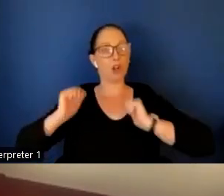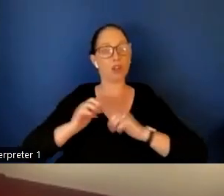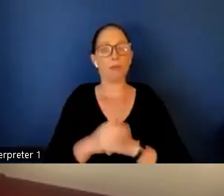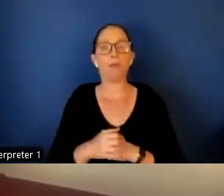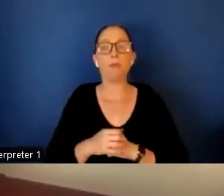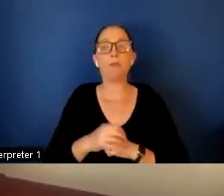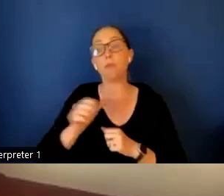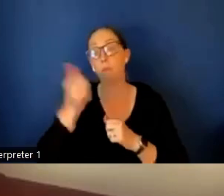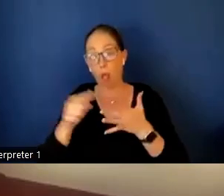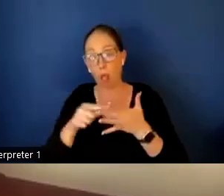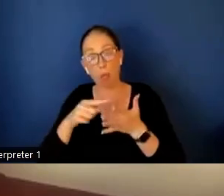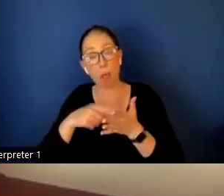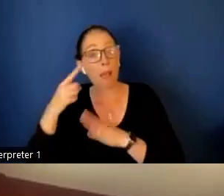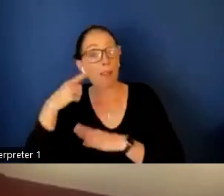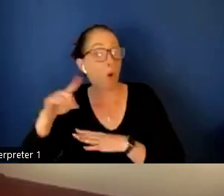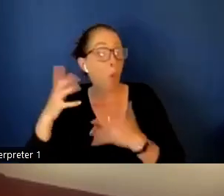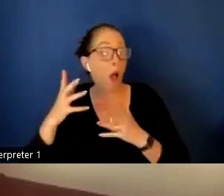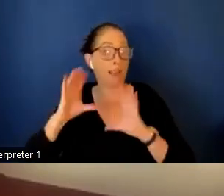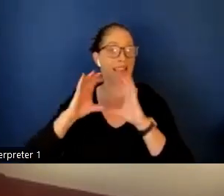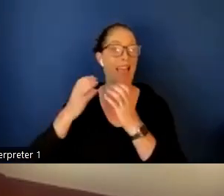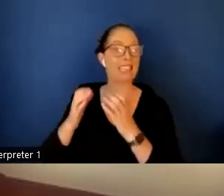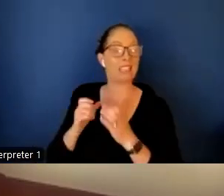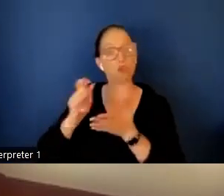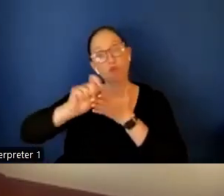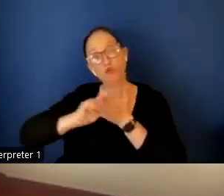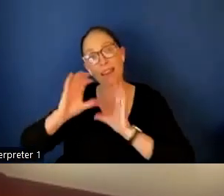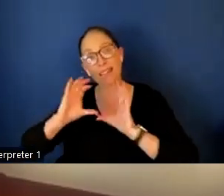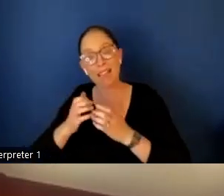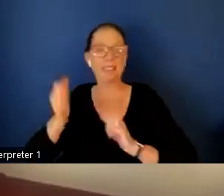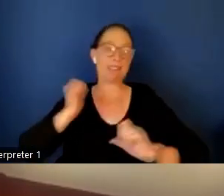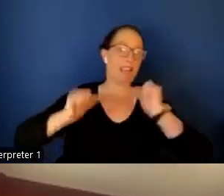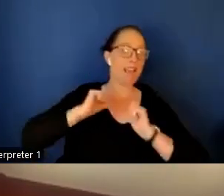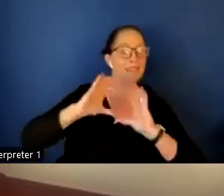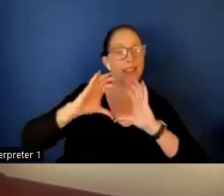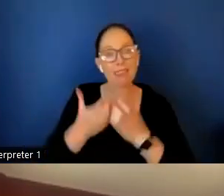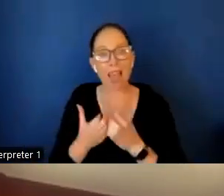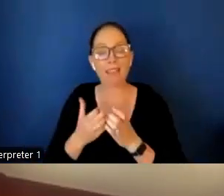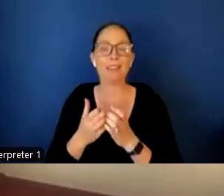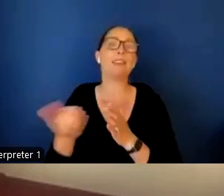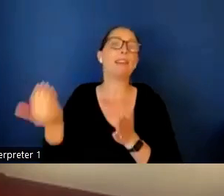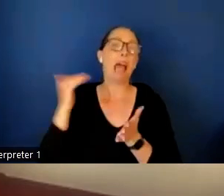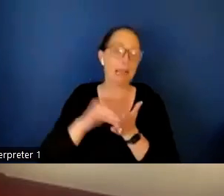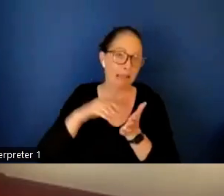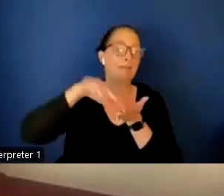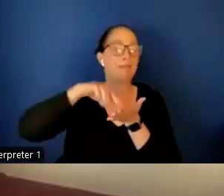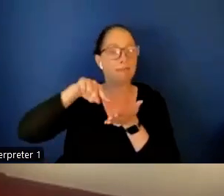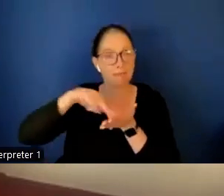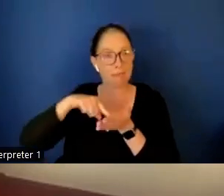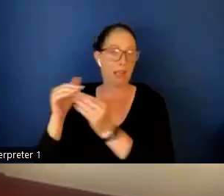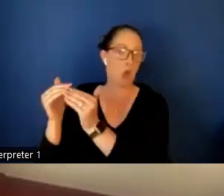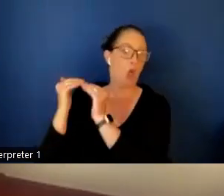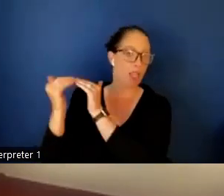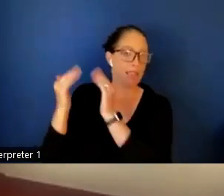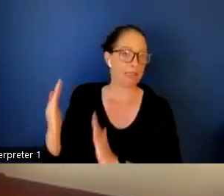things they would pay for were classes, writing classes, acting classes, and the compensation again to their colleagues.